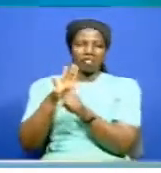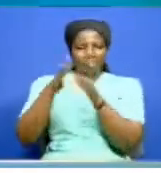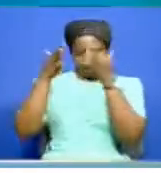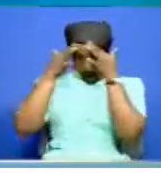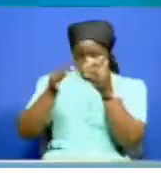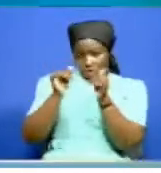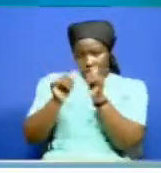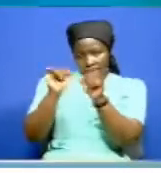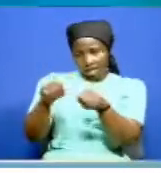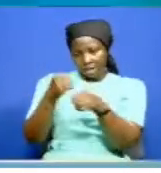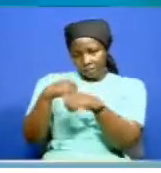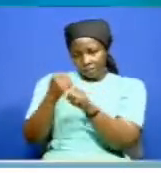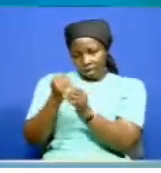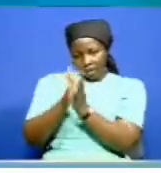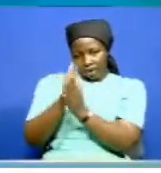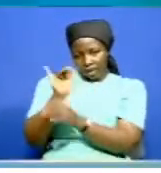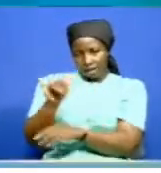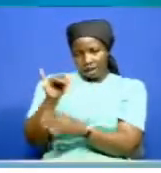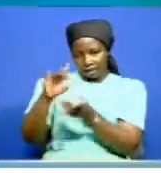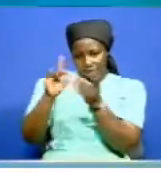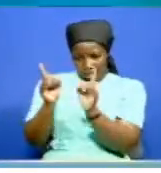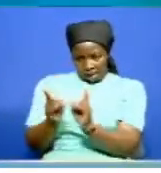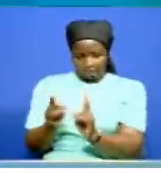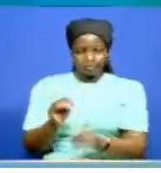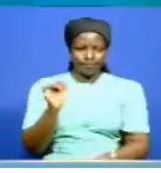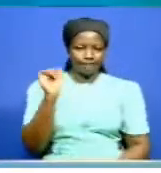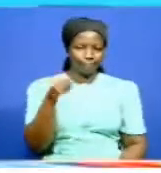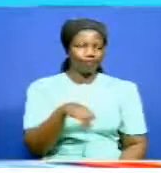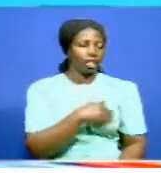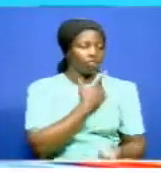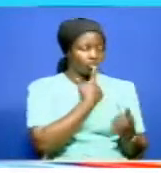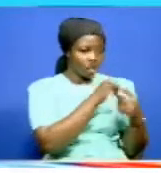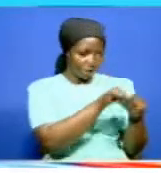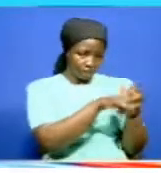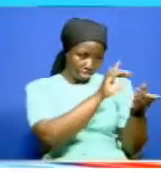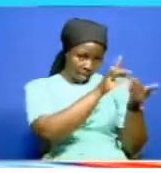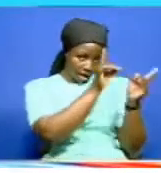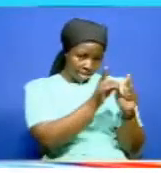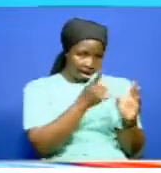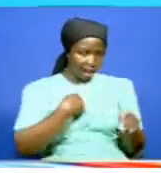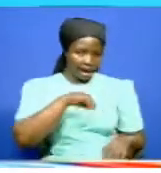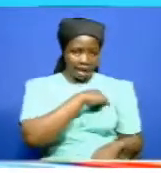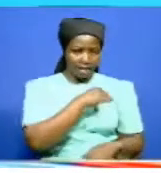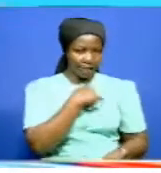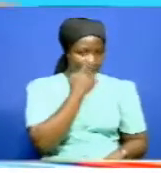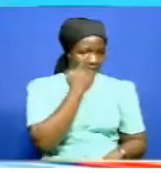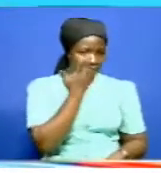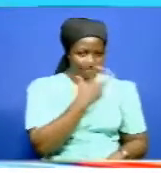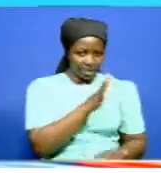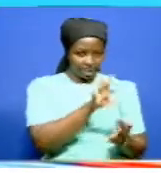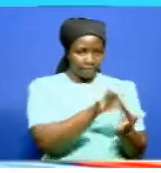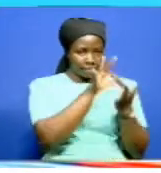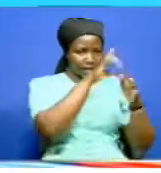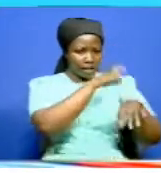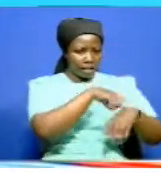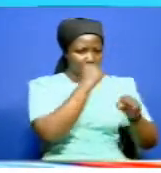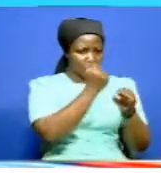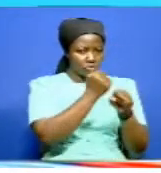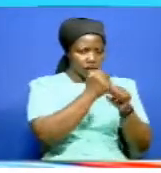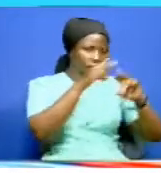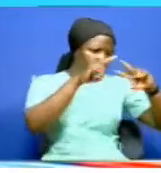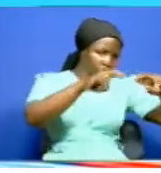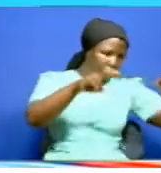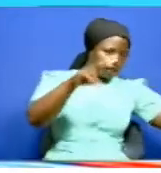which can be made with that kind of data. Yes. And talking of data, we've seen, and especially when we were doing contact